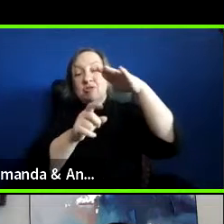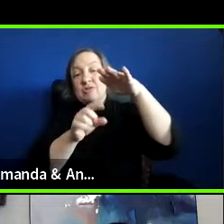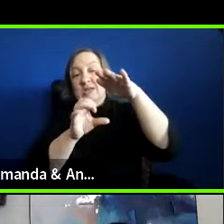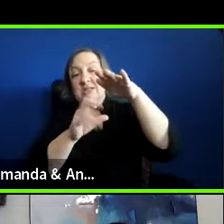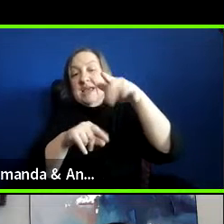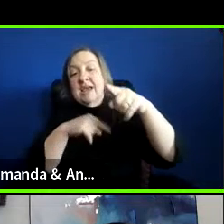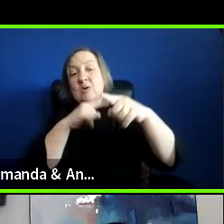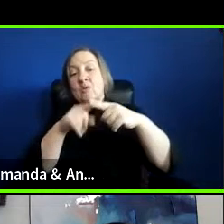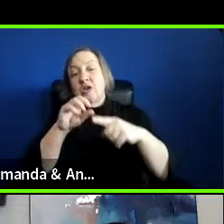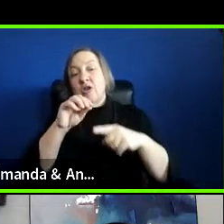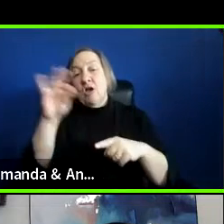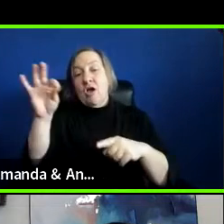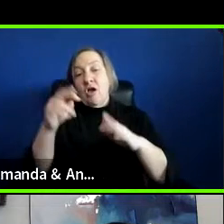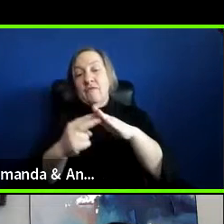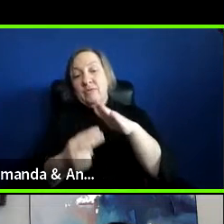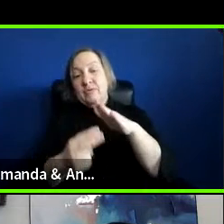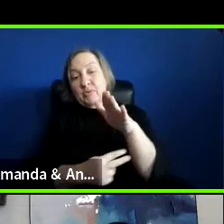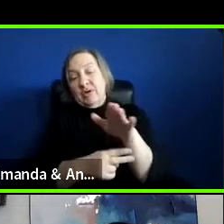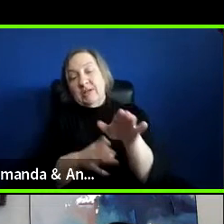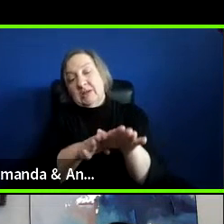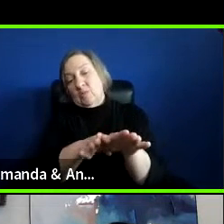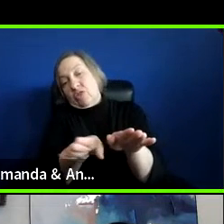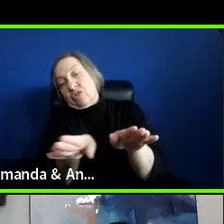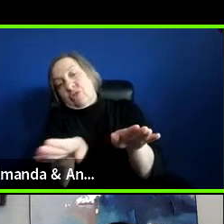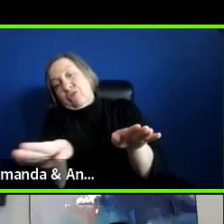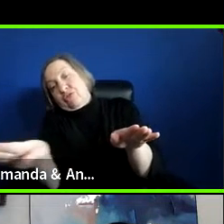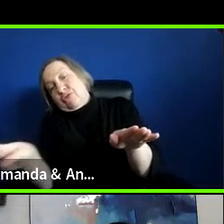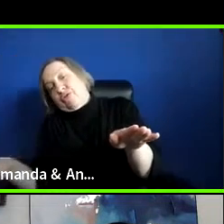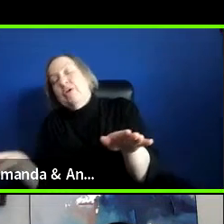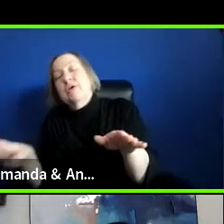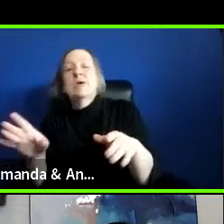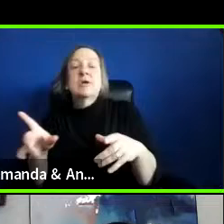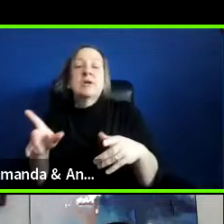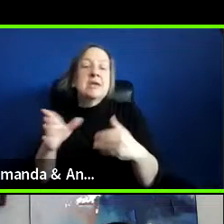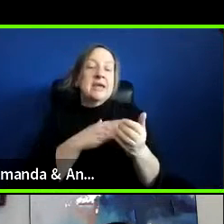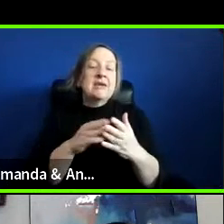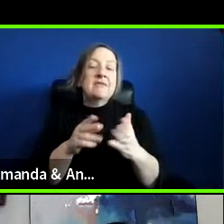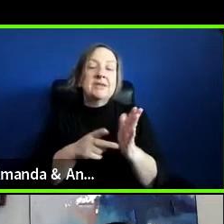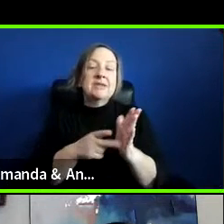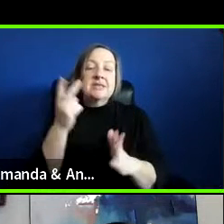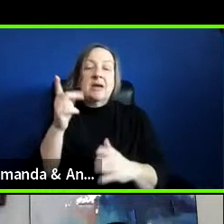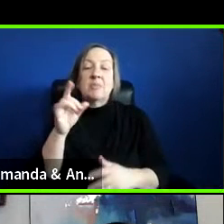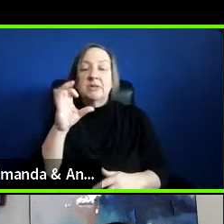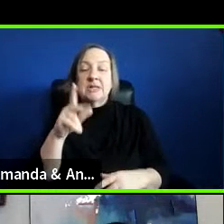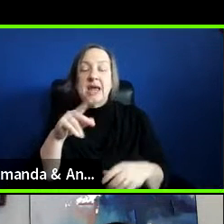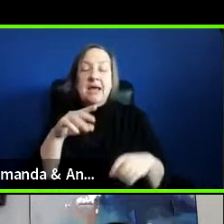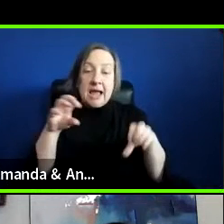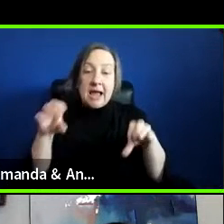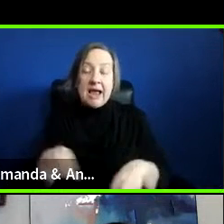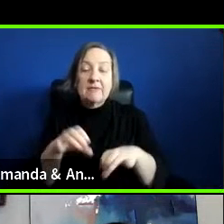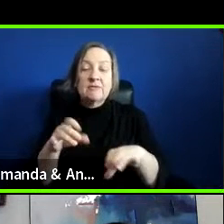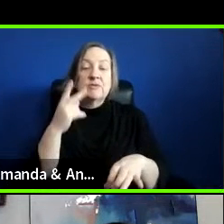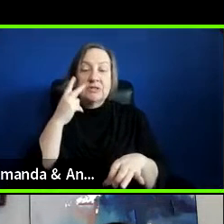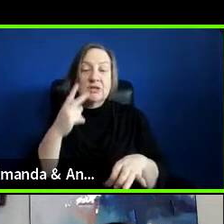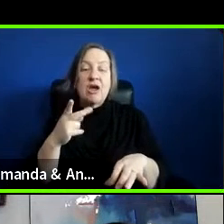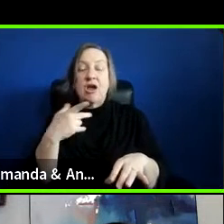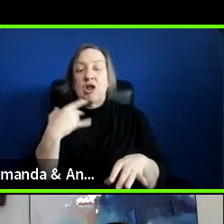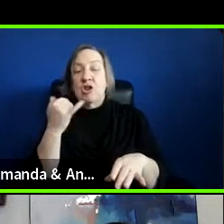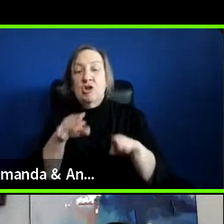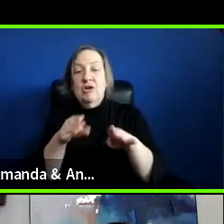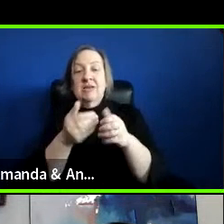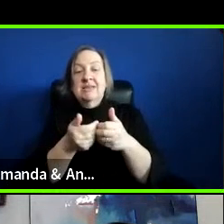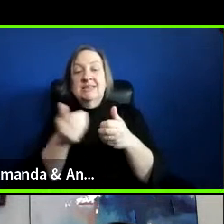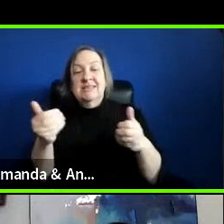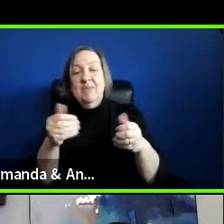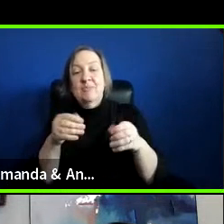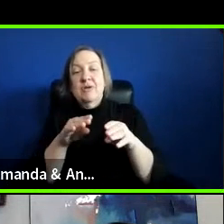the bridge, it would peel out. And so that's where, like, even in the double deck active transportation, you saw it looked at a different level. And if you look at